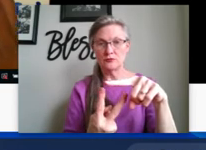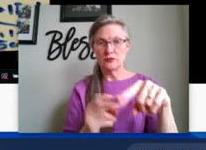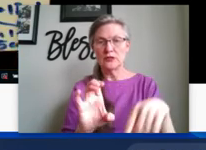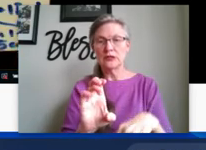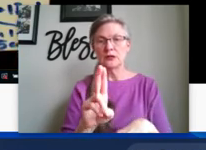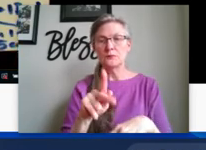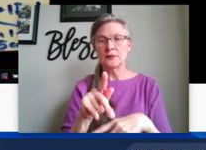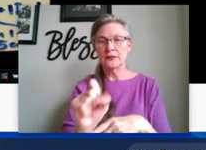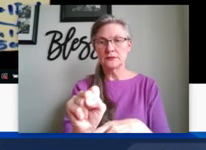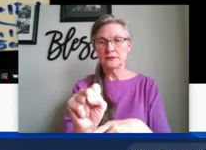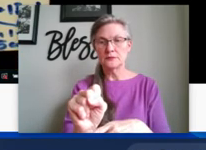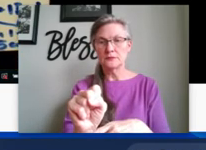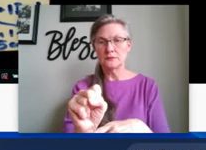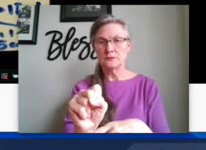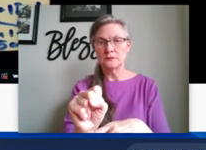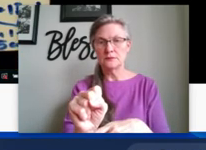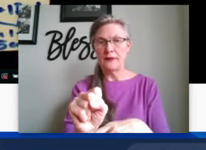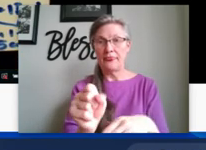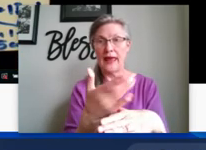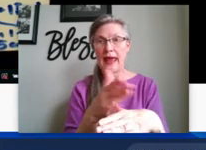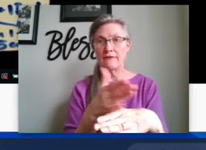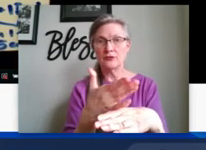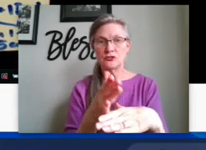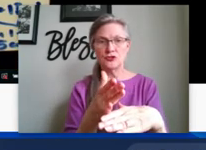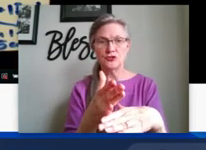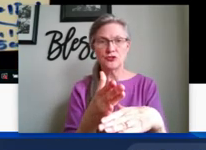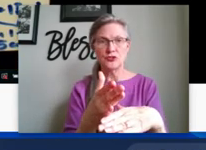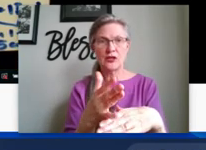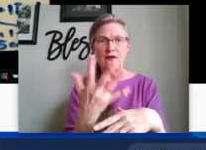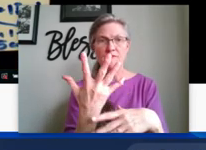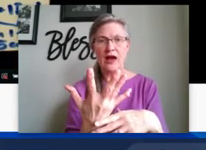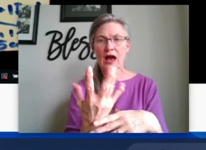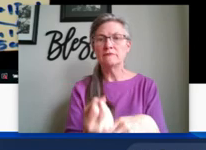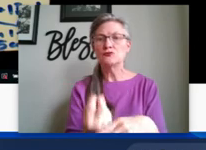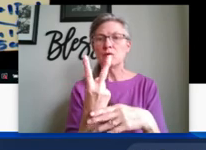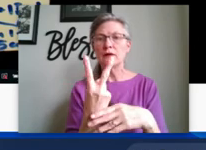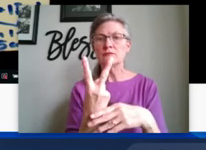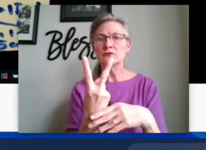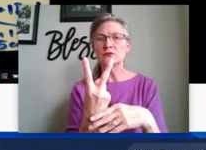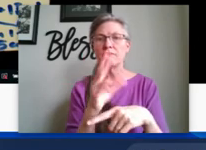cup. So the average is 5/12 cup.